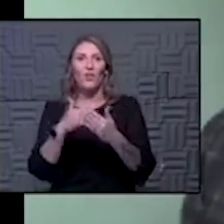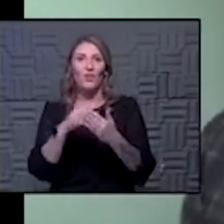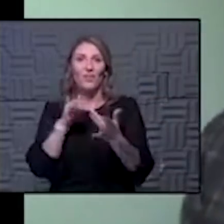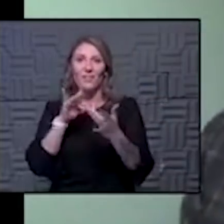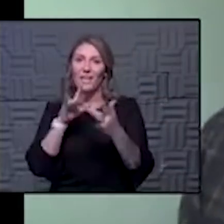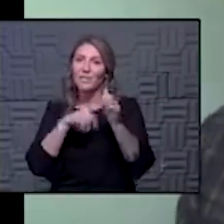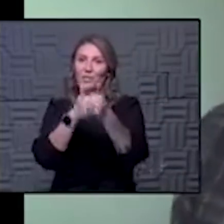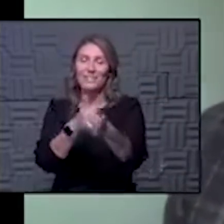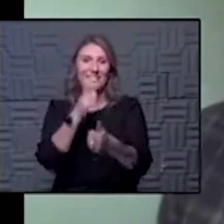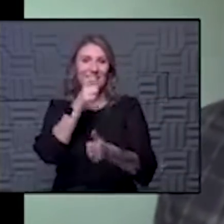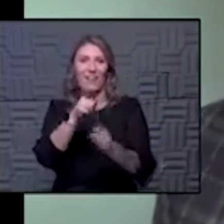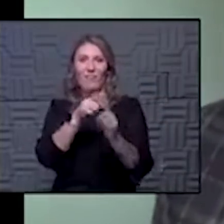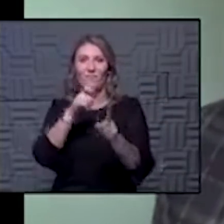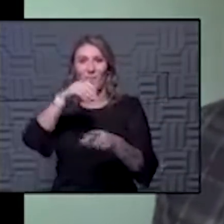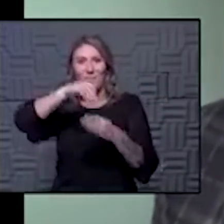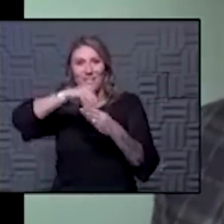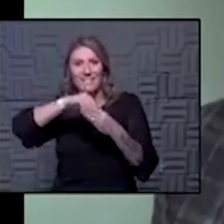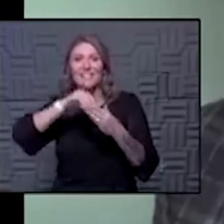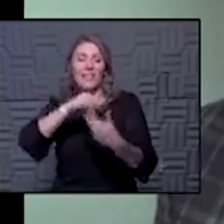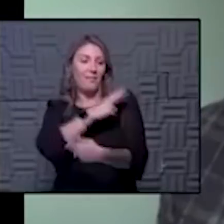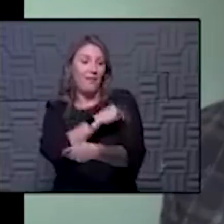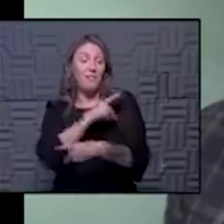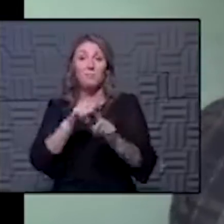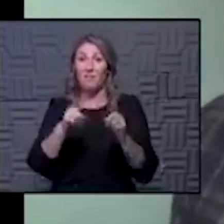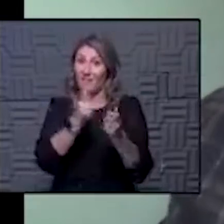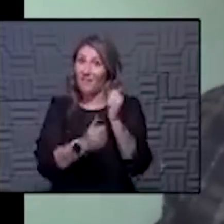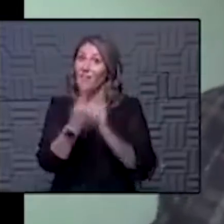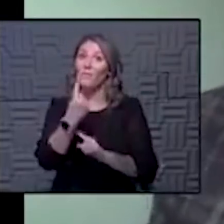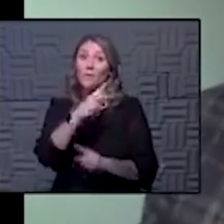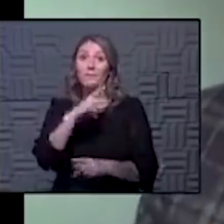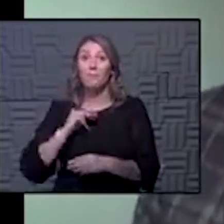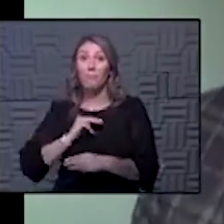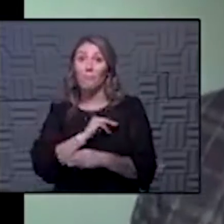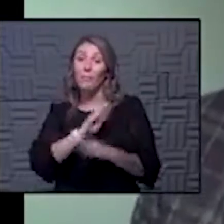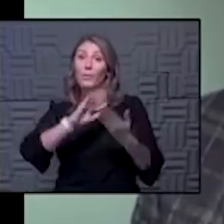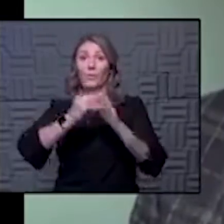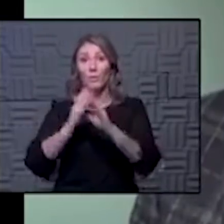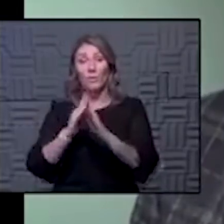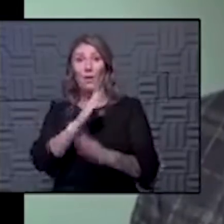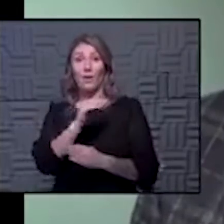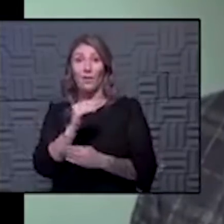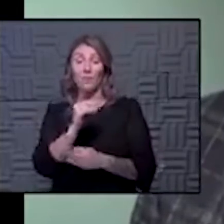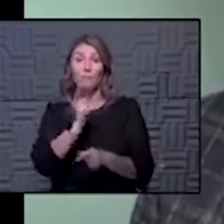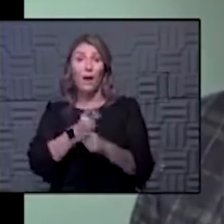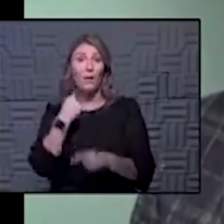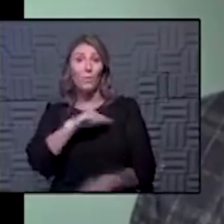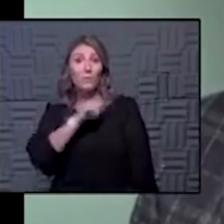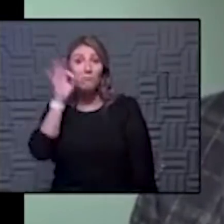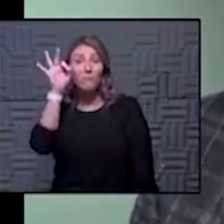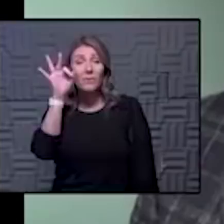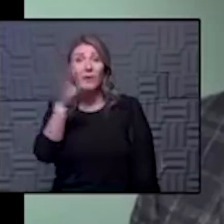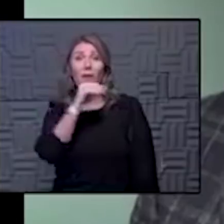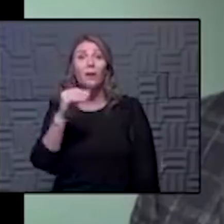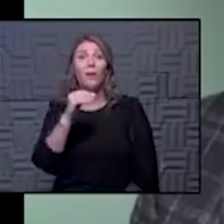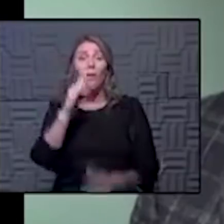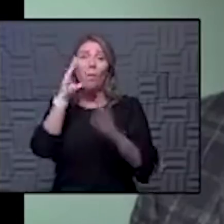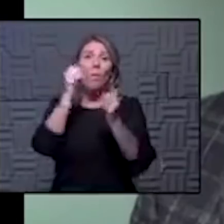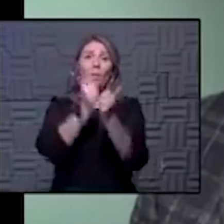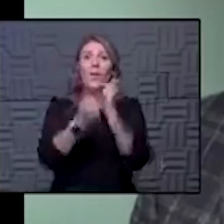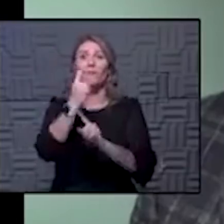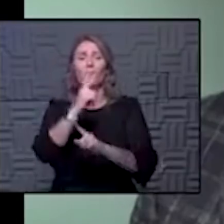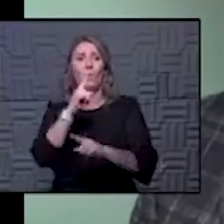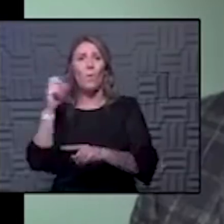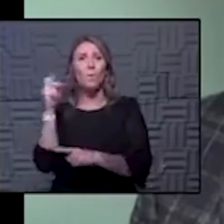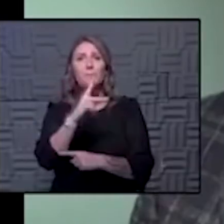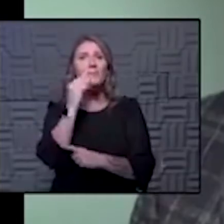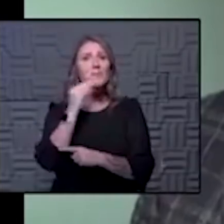the hospital, but we're all members of the community. And you're right, we do preach that, and we would hope that everybody leaves here and goes home and does